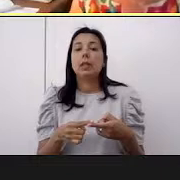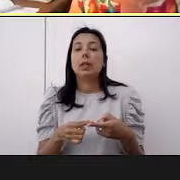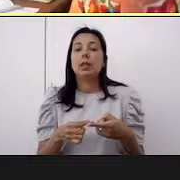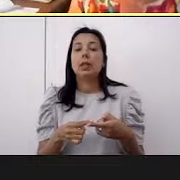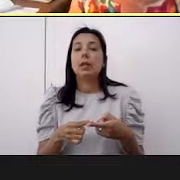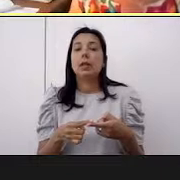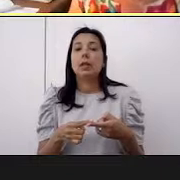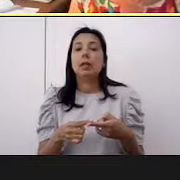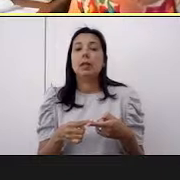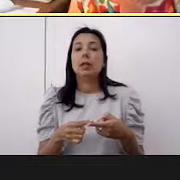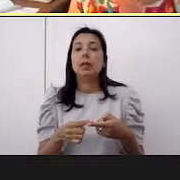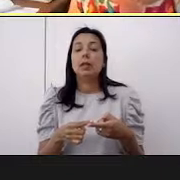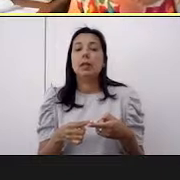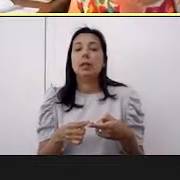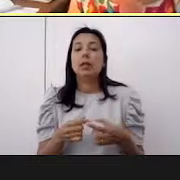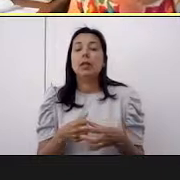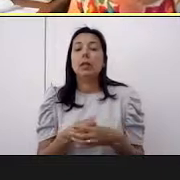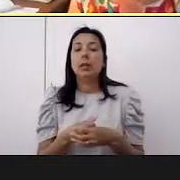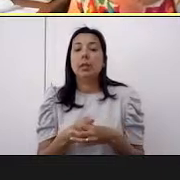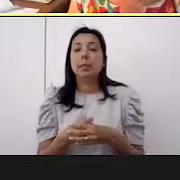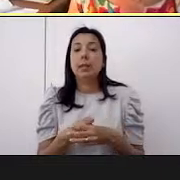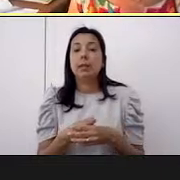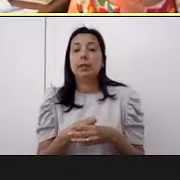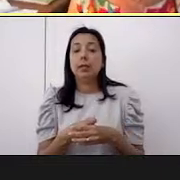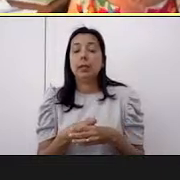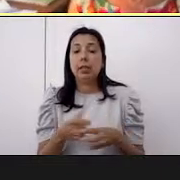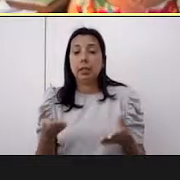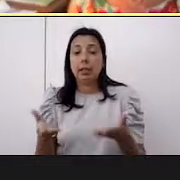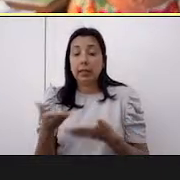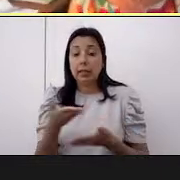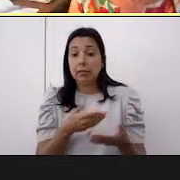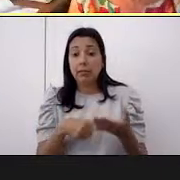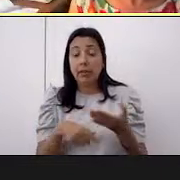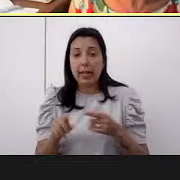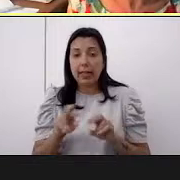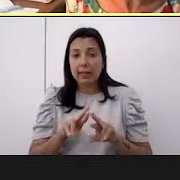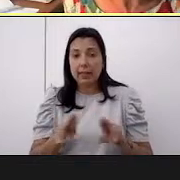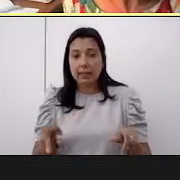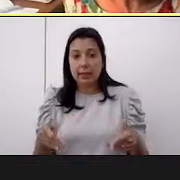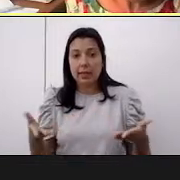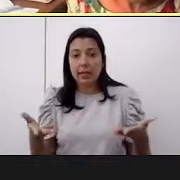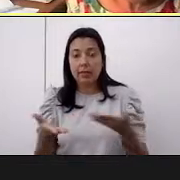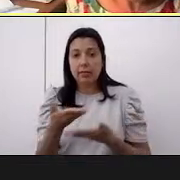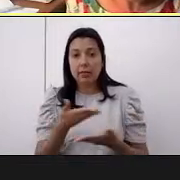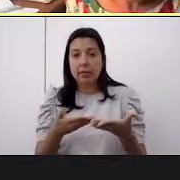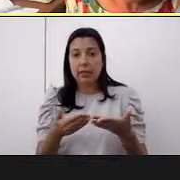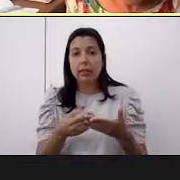well, it's important to see this. And sometimes